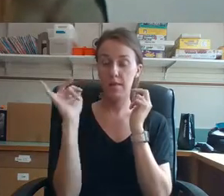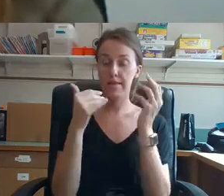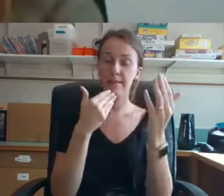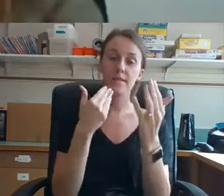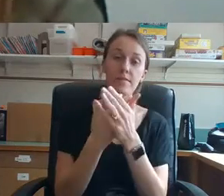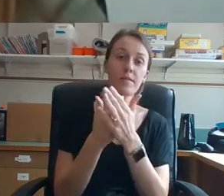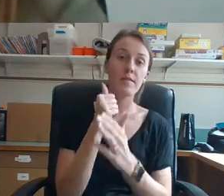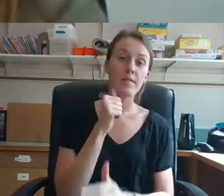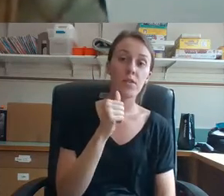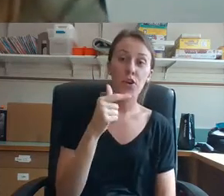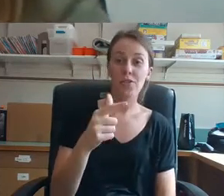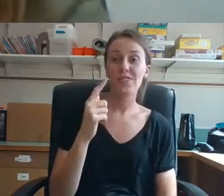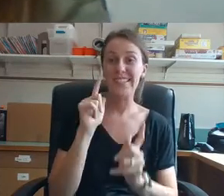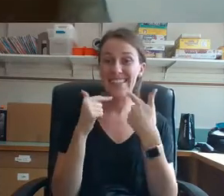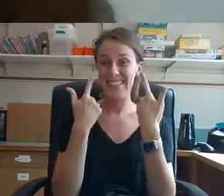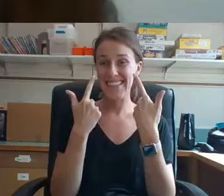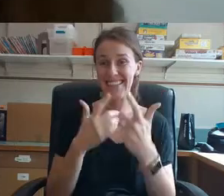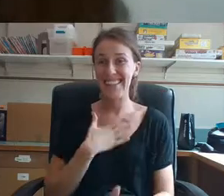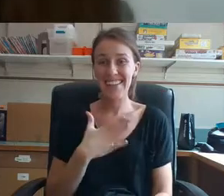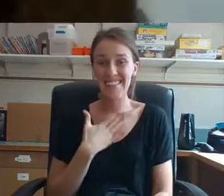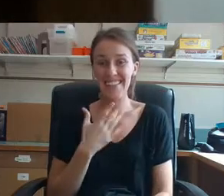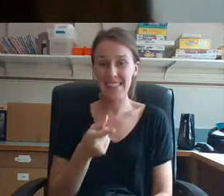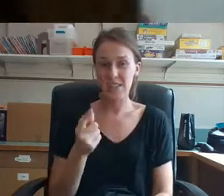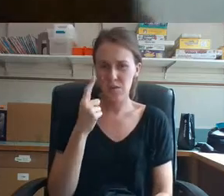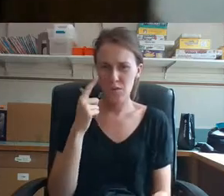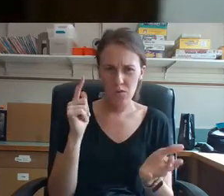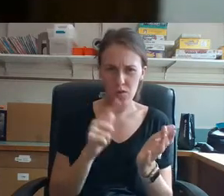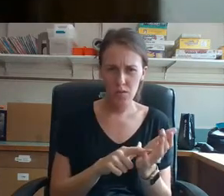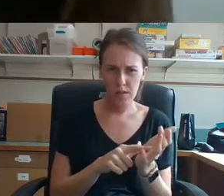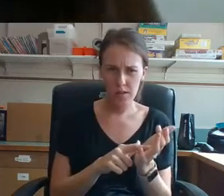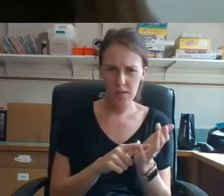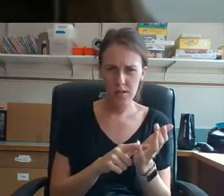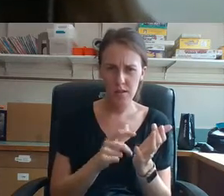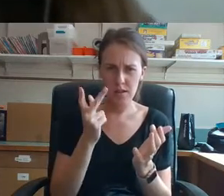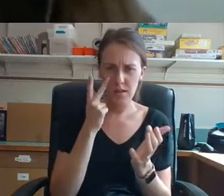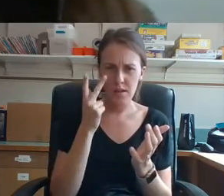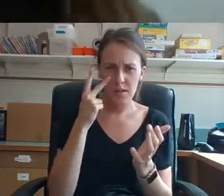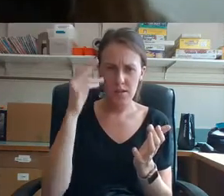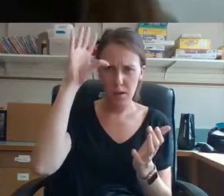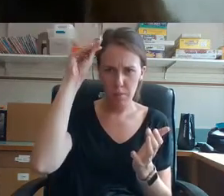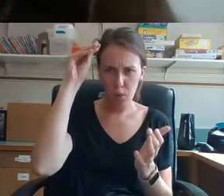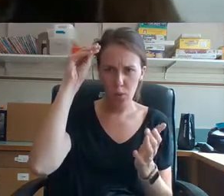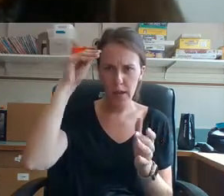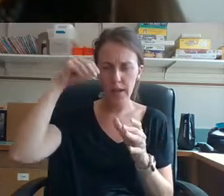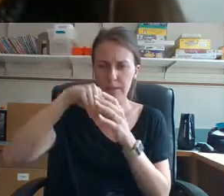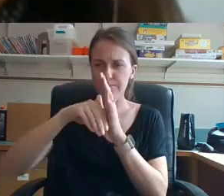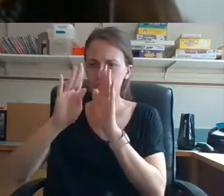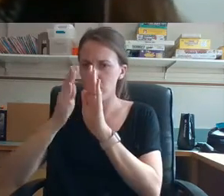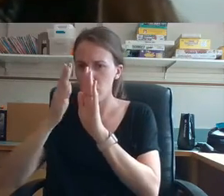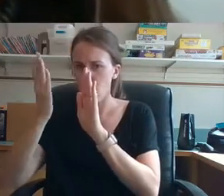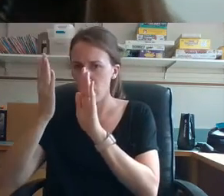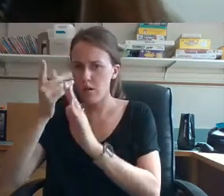She's smiling, she's happy. Do you notice there's another boy in the door?